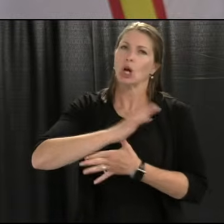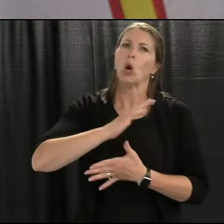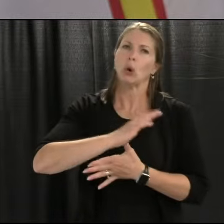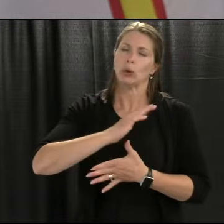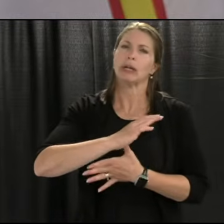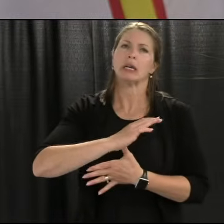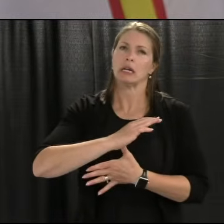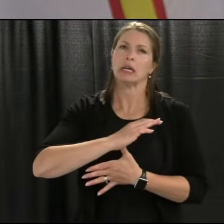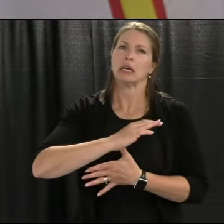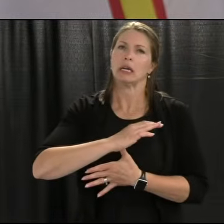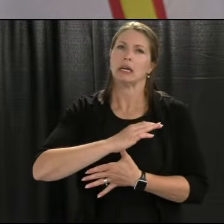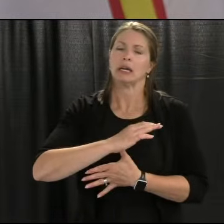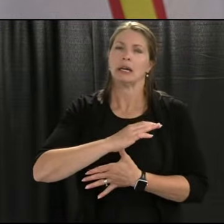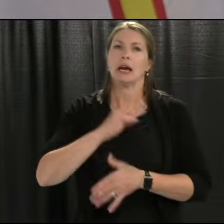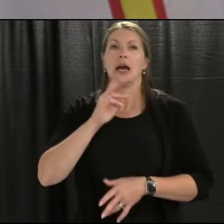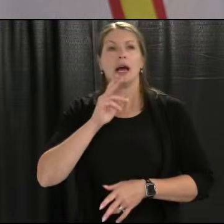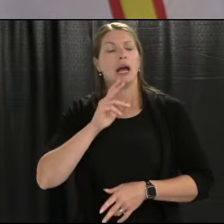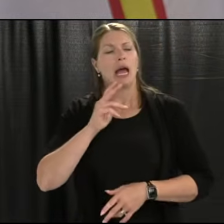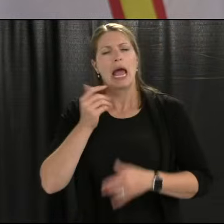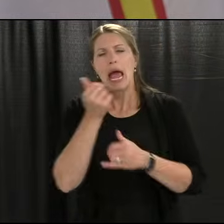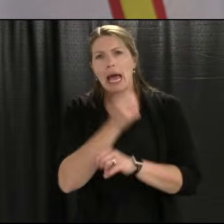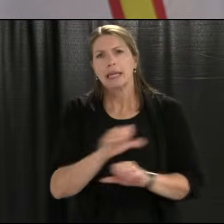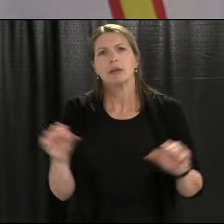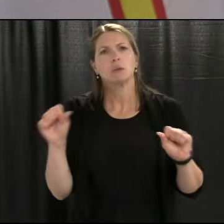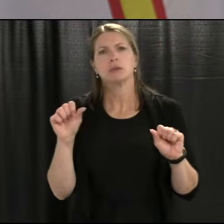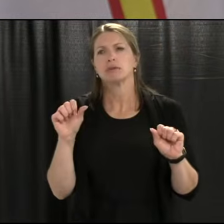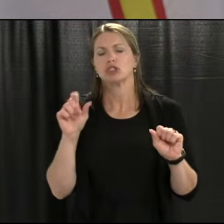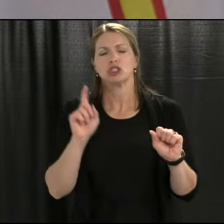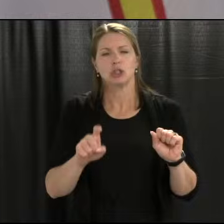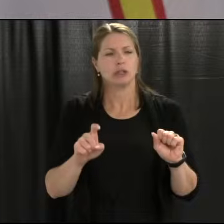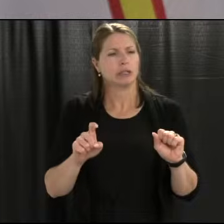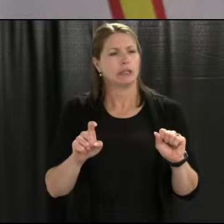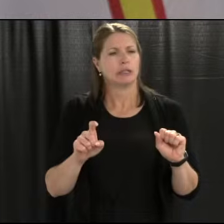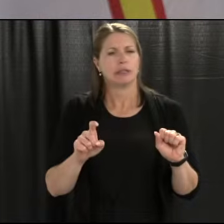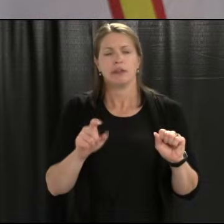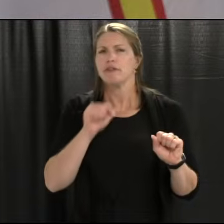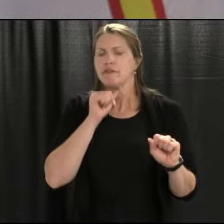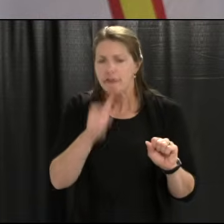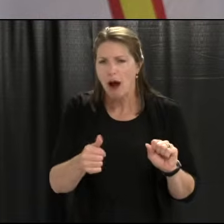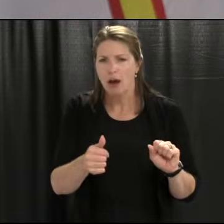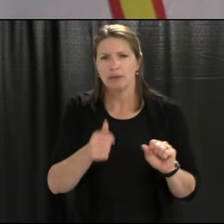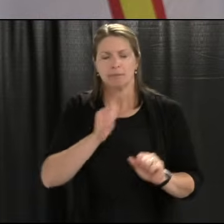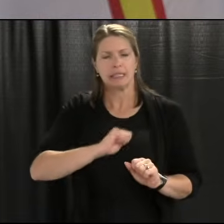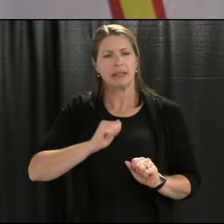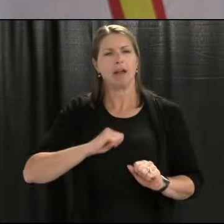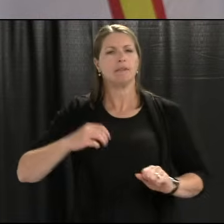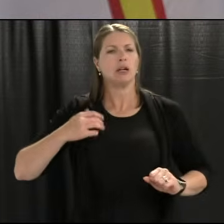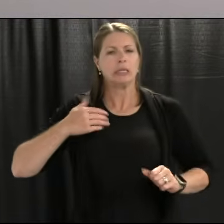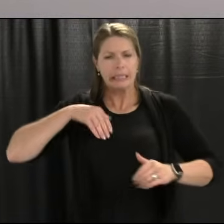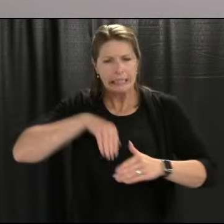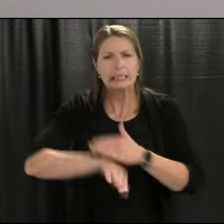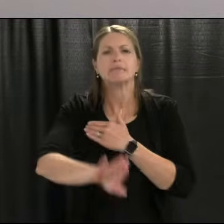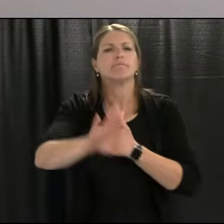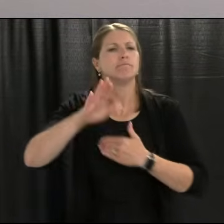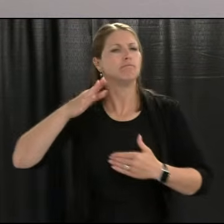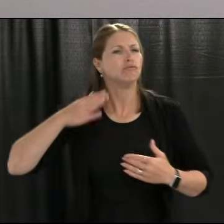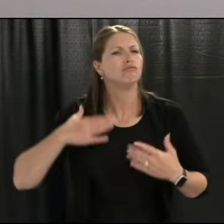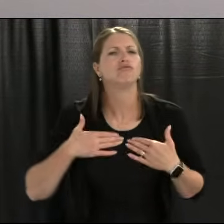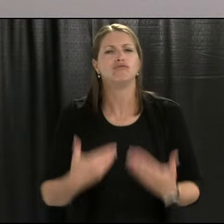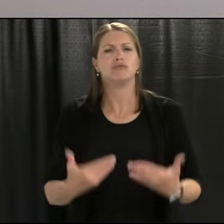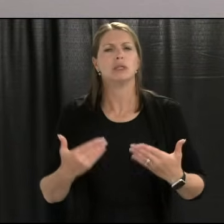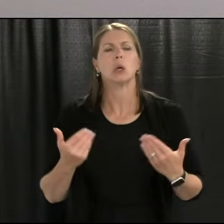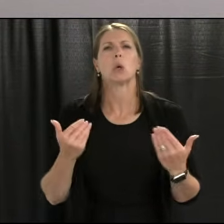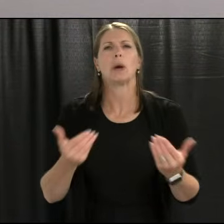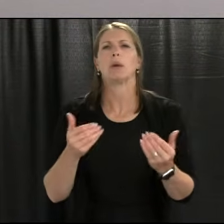Individuals should not decide to take any of this into their own hands. You talked about coordinating with the feds for bringing